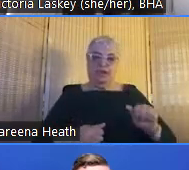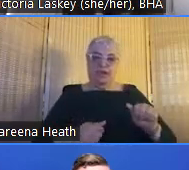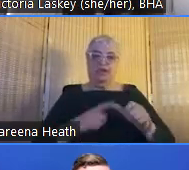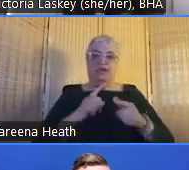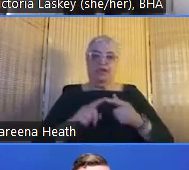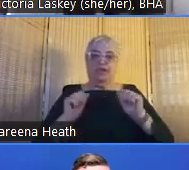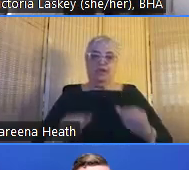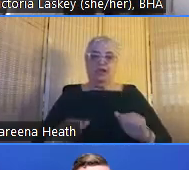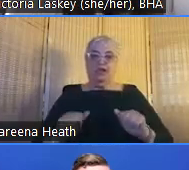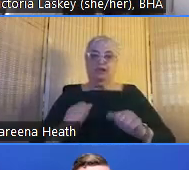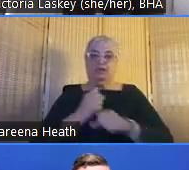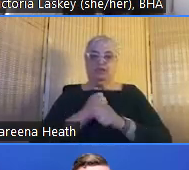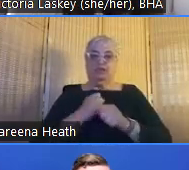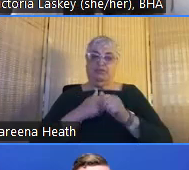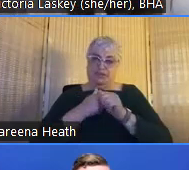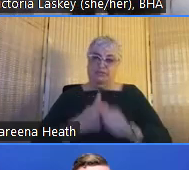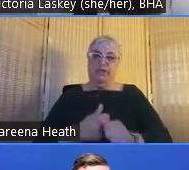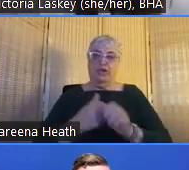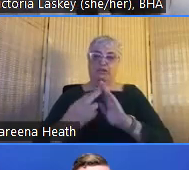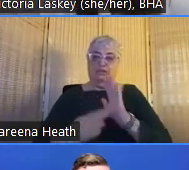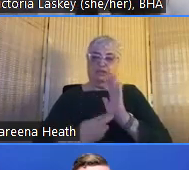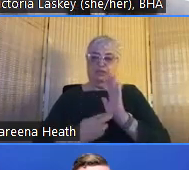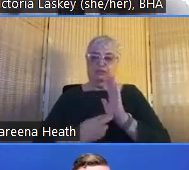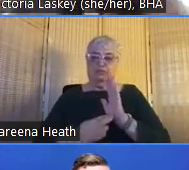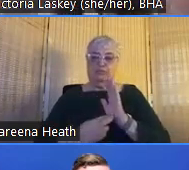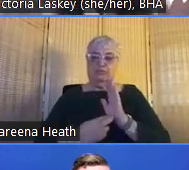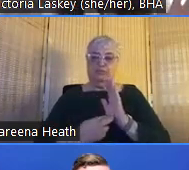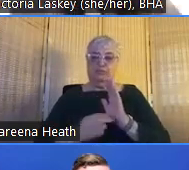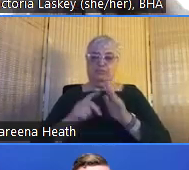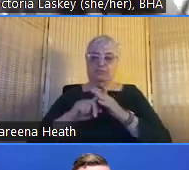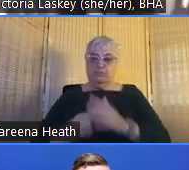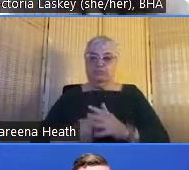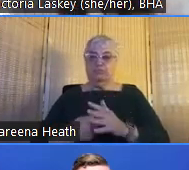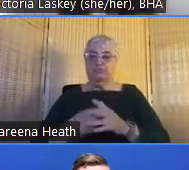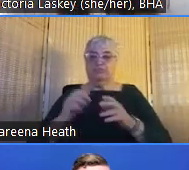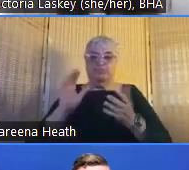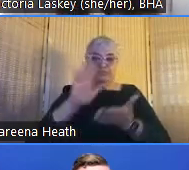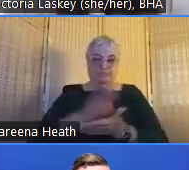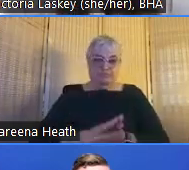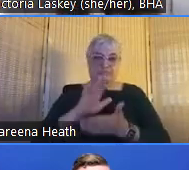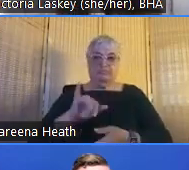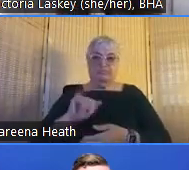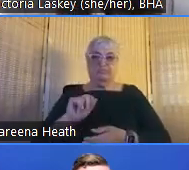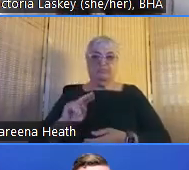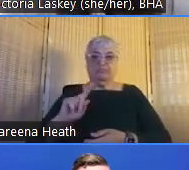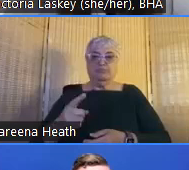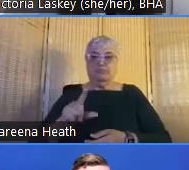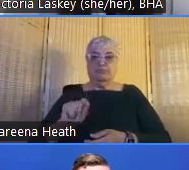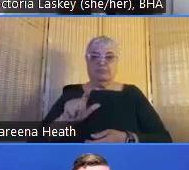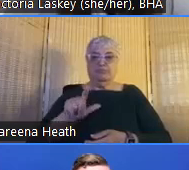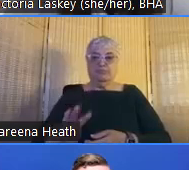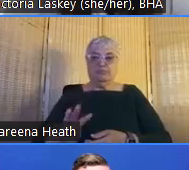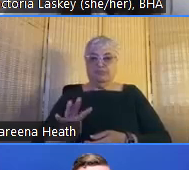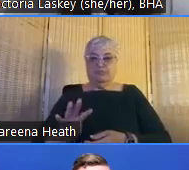subject to these regulations. So they go into effect. They are published January 1st of